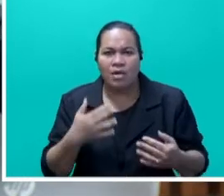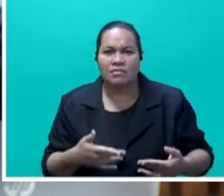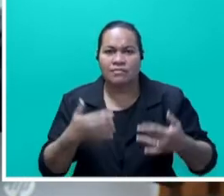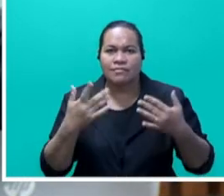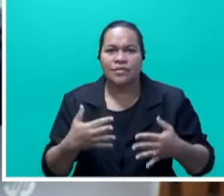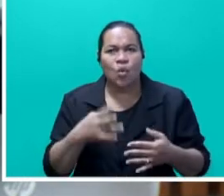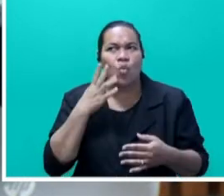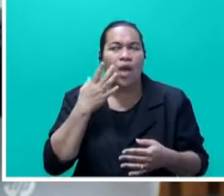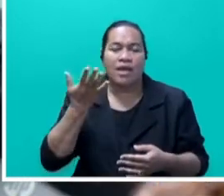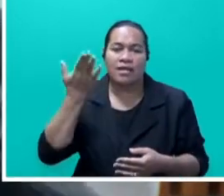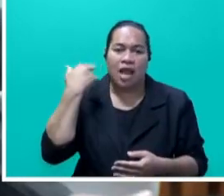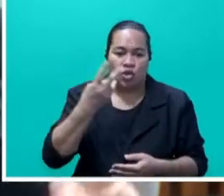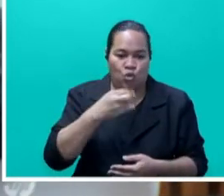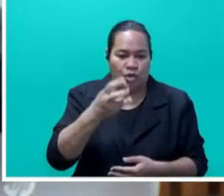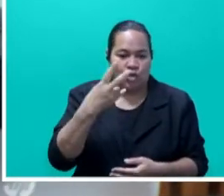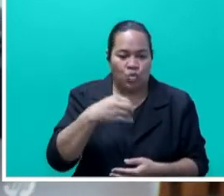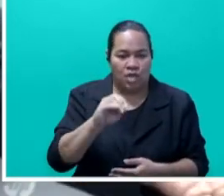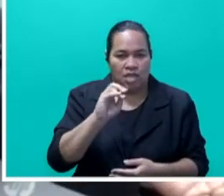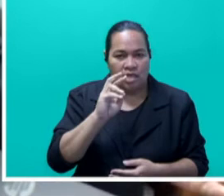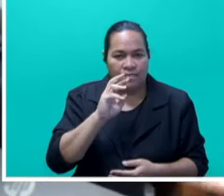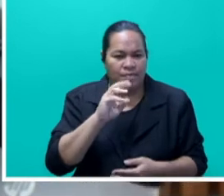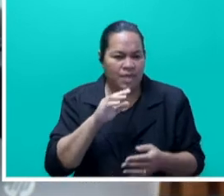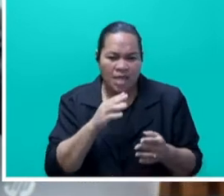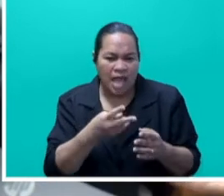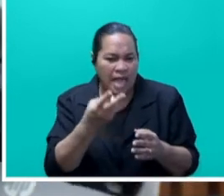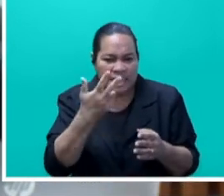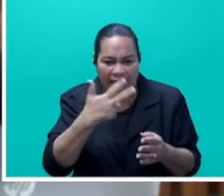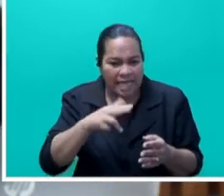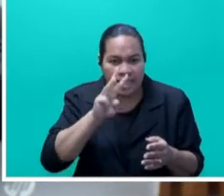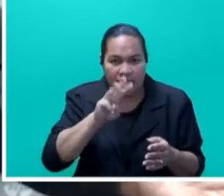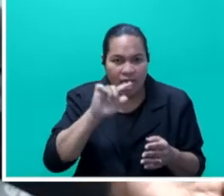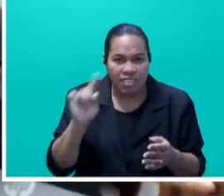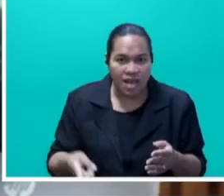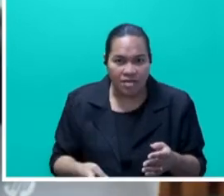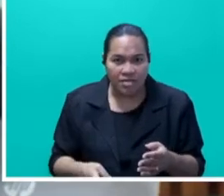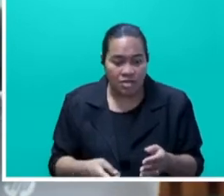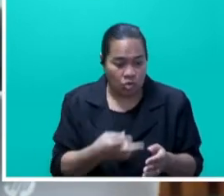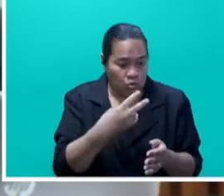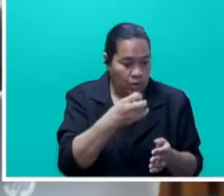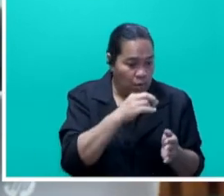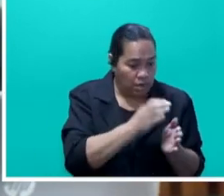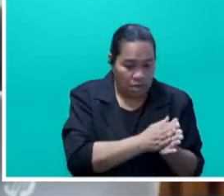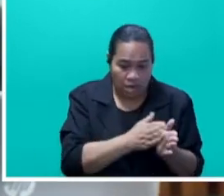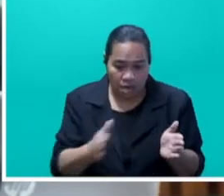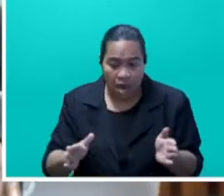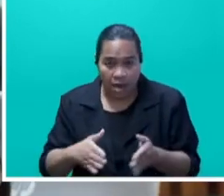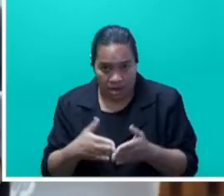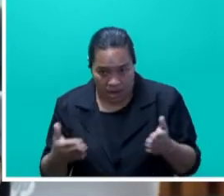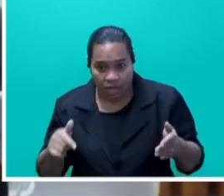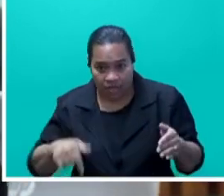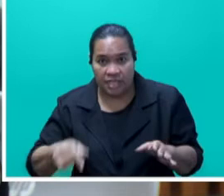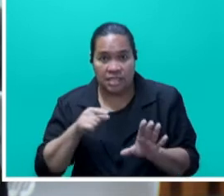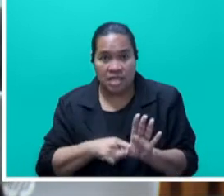which was 2020, which was 83,000. So over this period, from 2020 to this year,